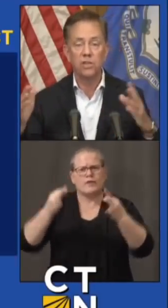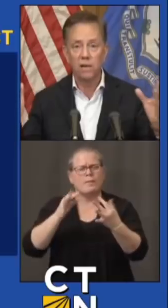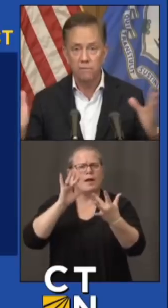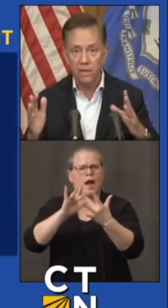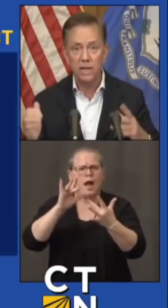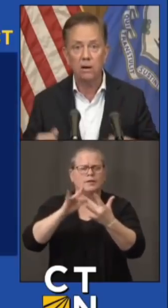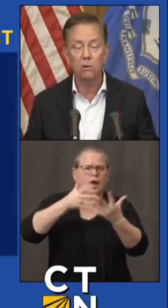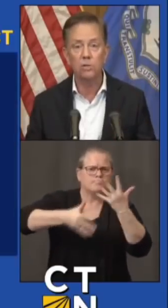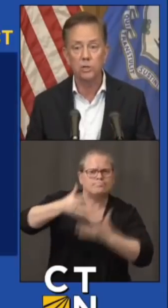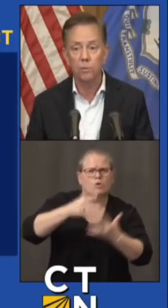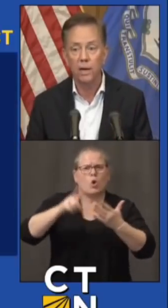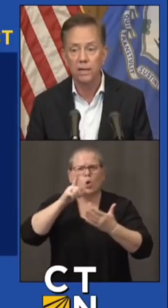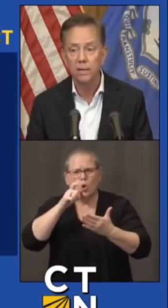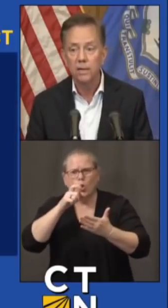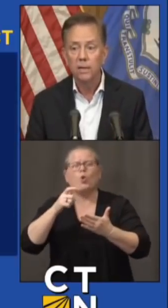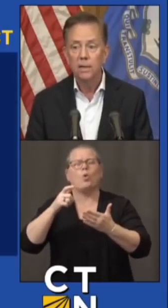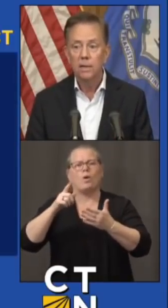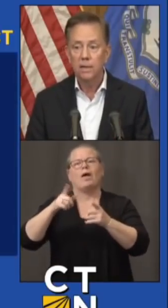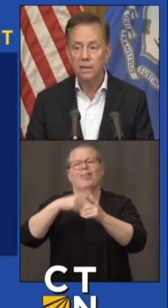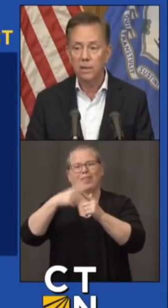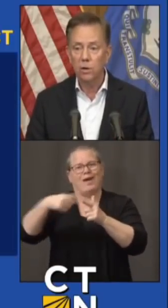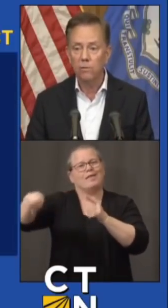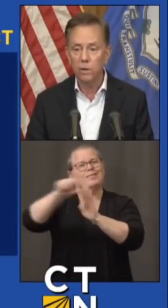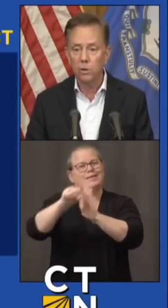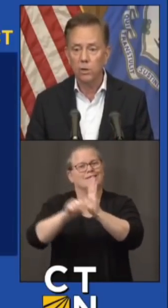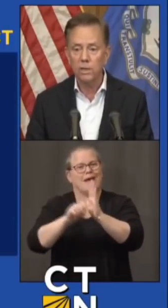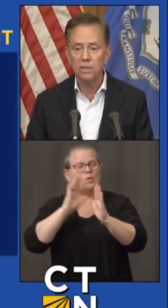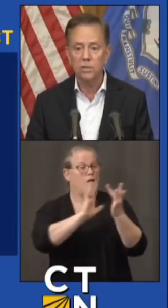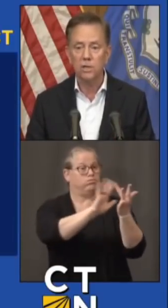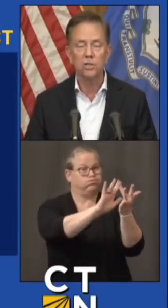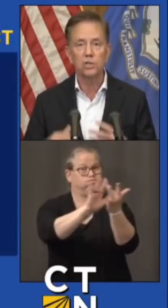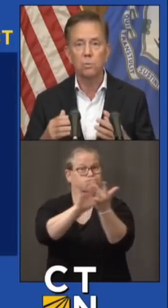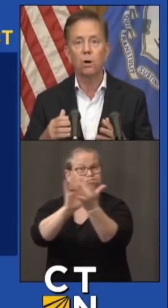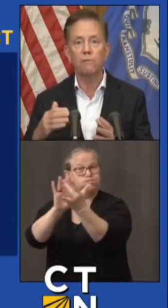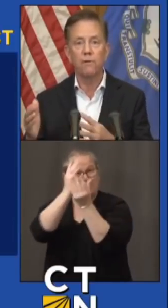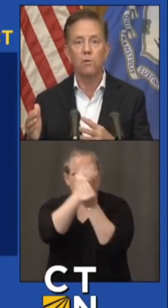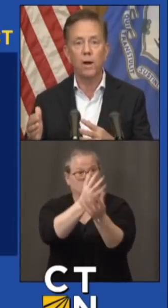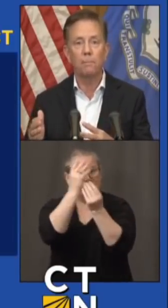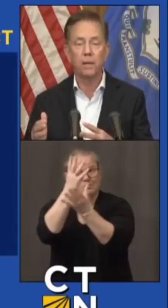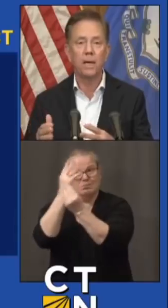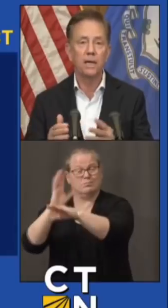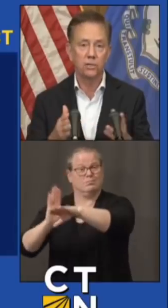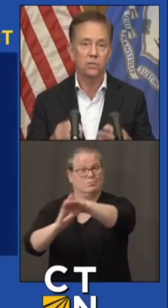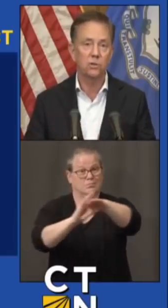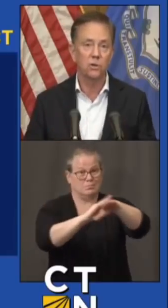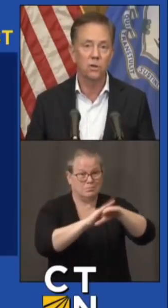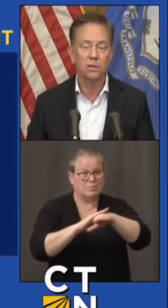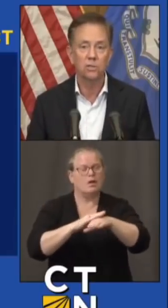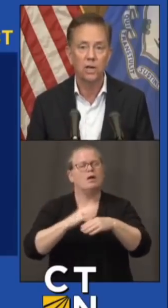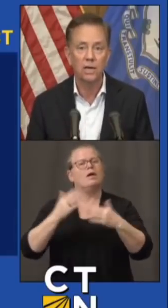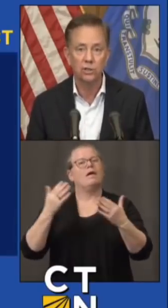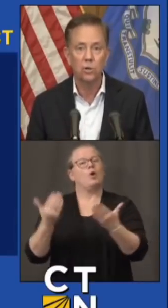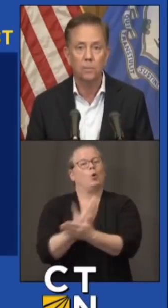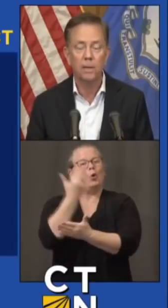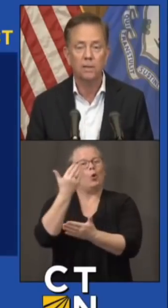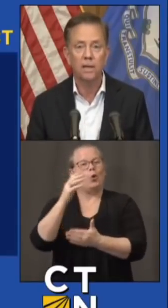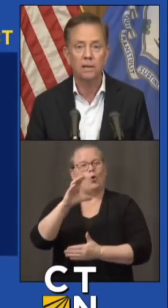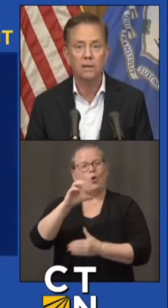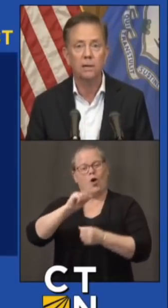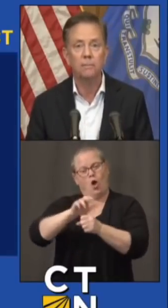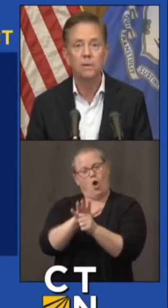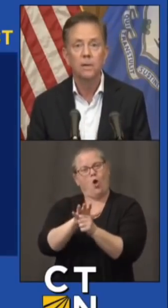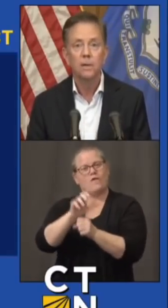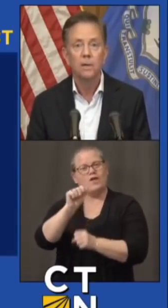family safe and narrow the spread. The COVID alert is a smartphone applications. You heard Josh talk about